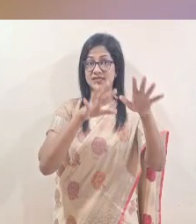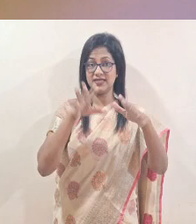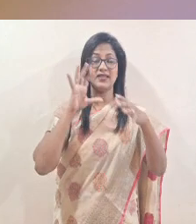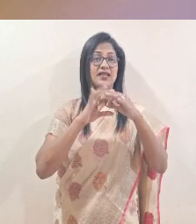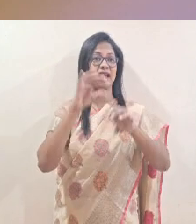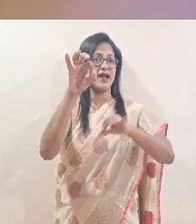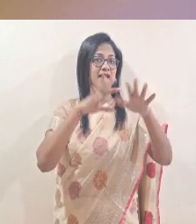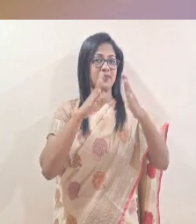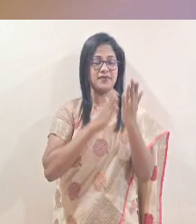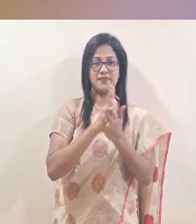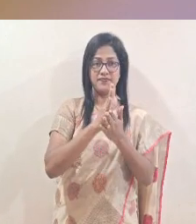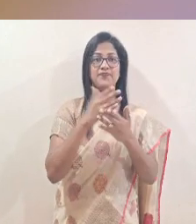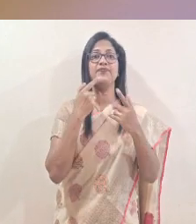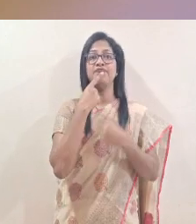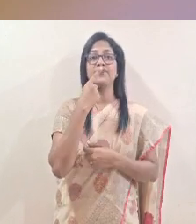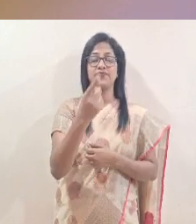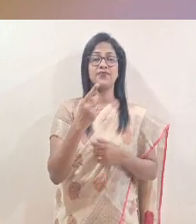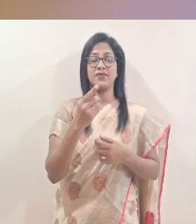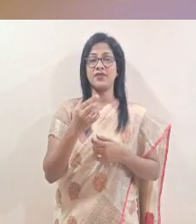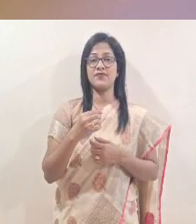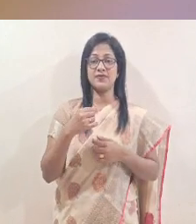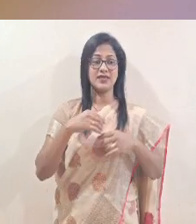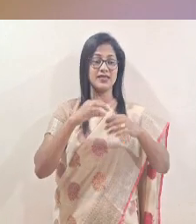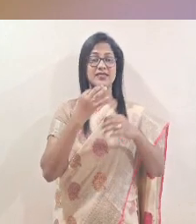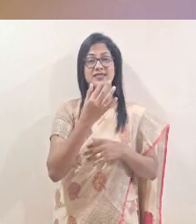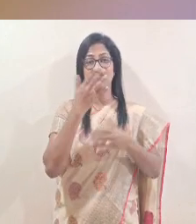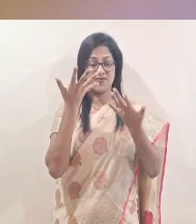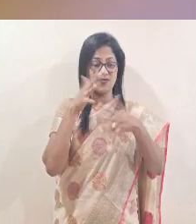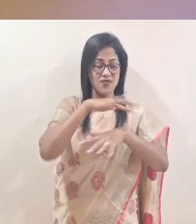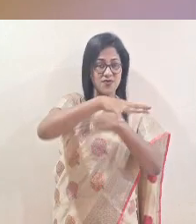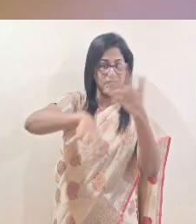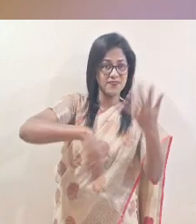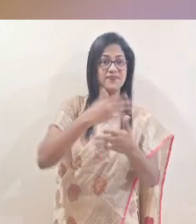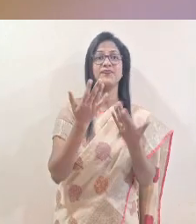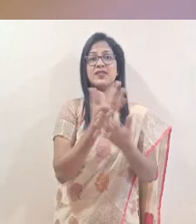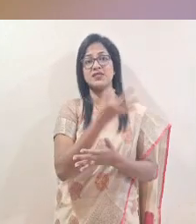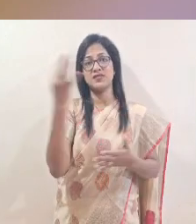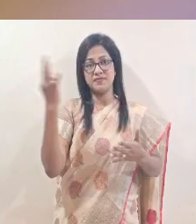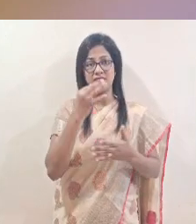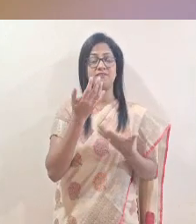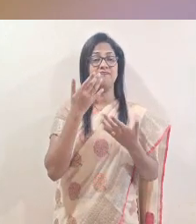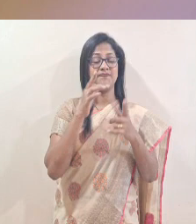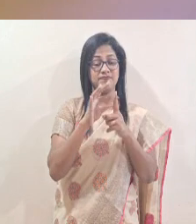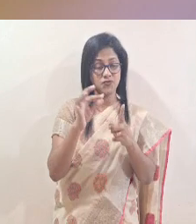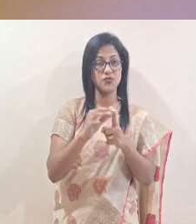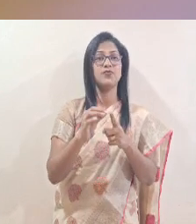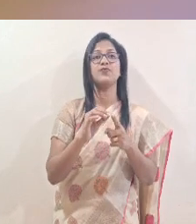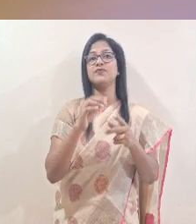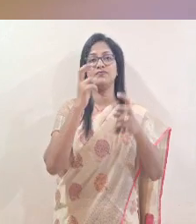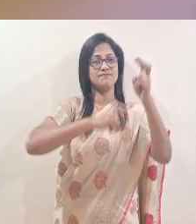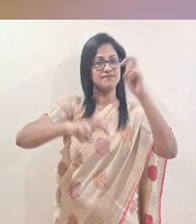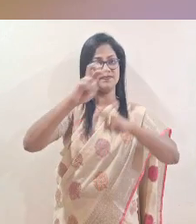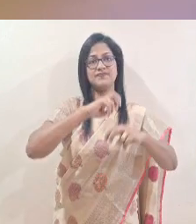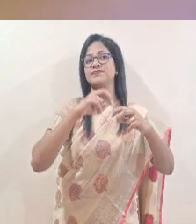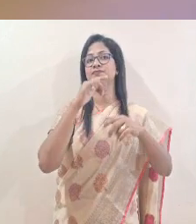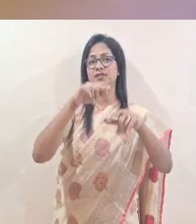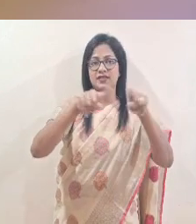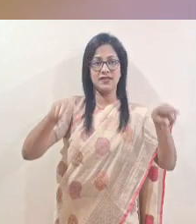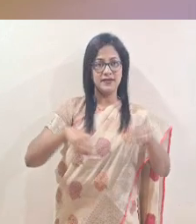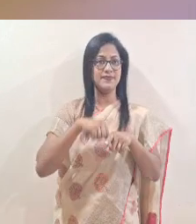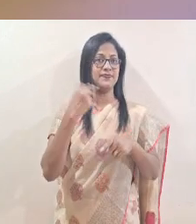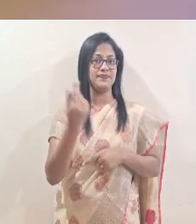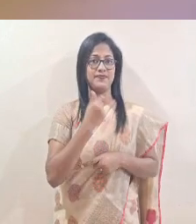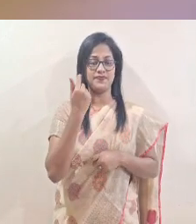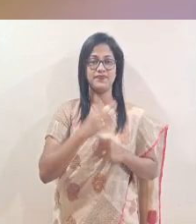form, which we tell as the combination of or the spatial imprint of the transportation and the land use. So